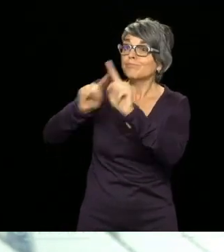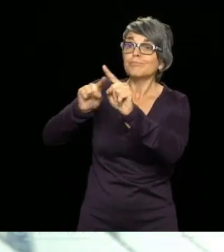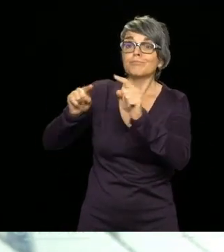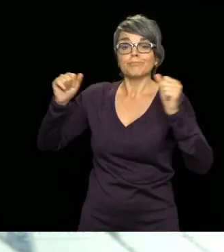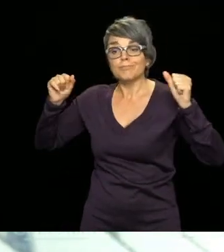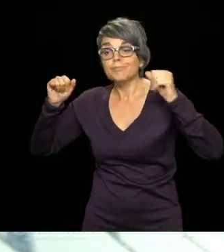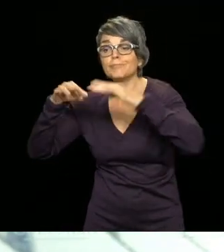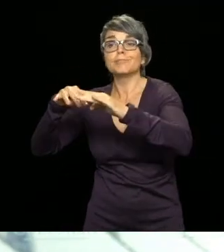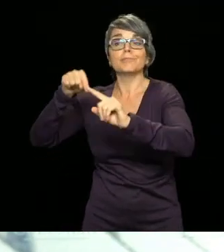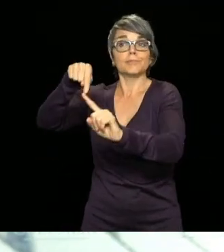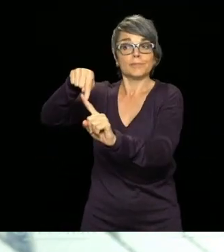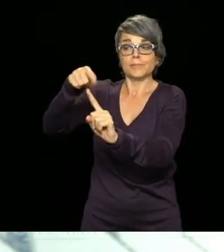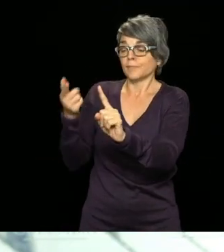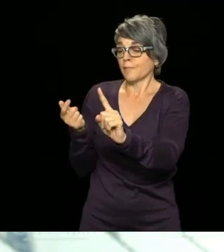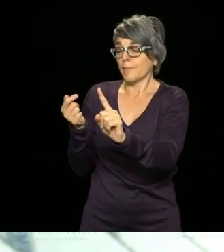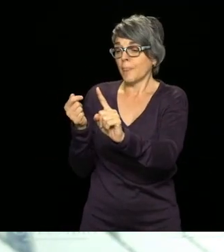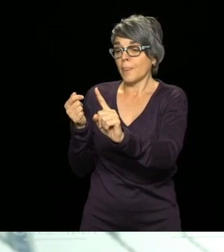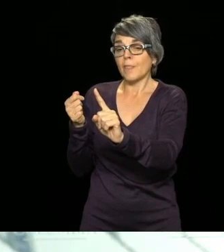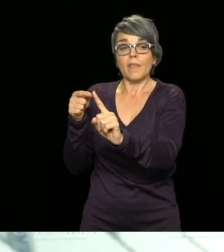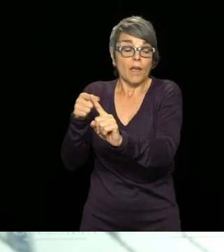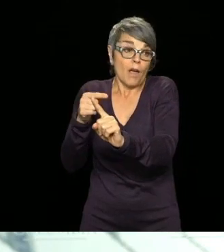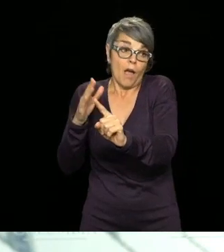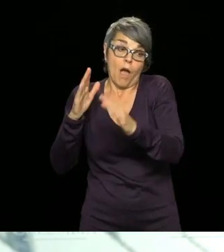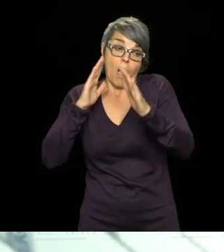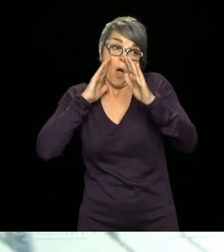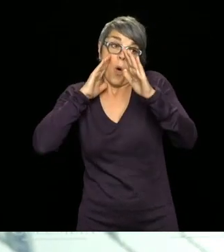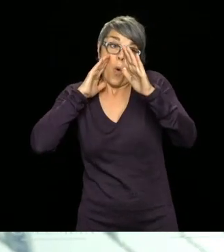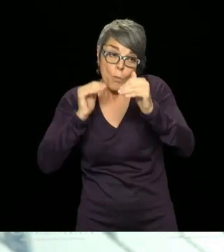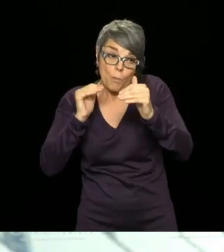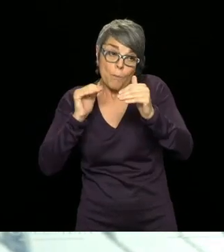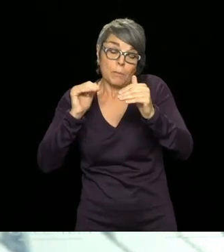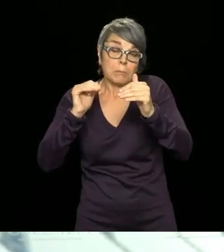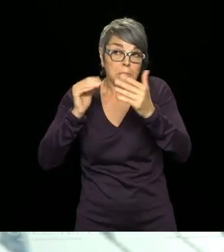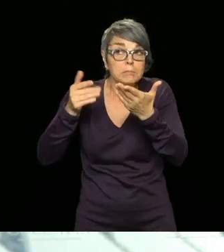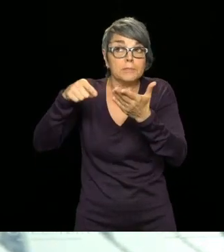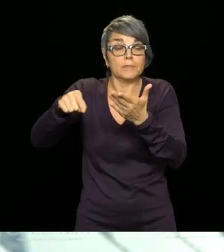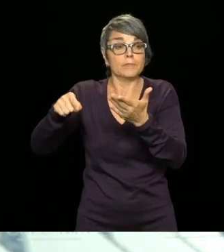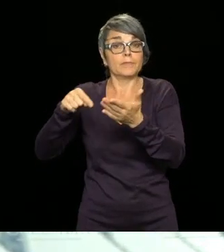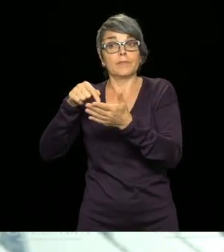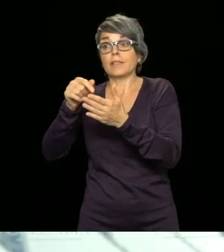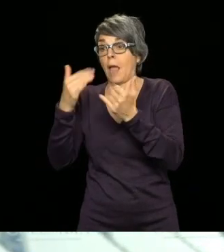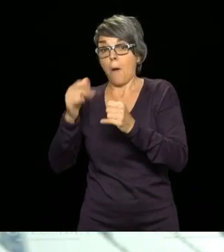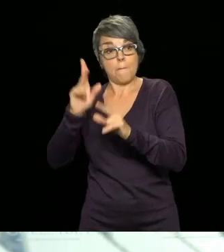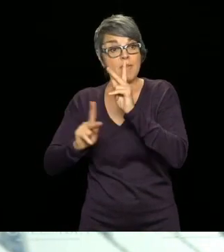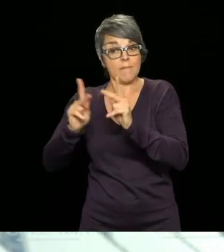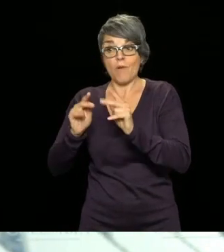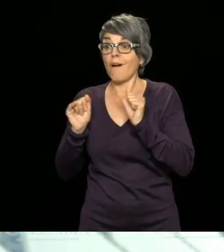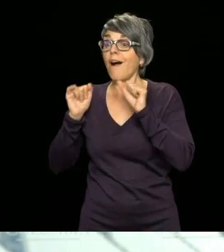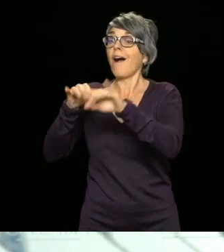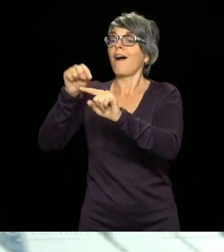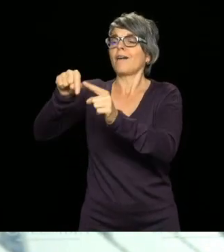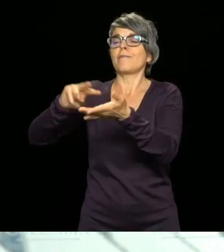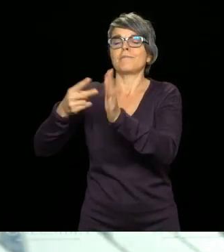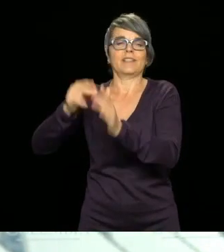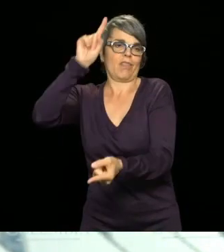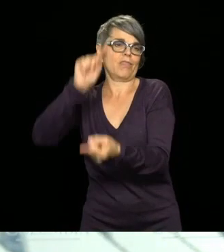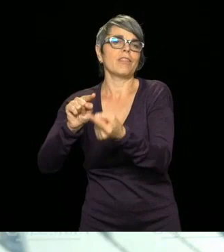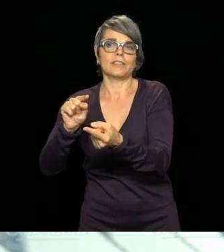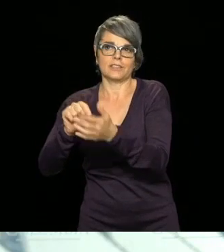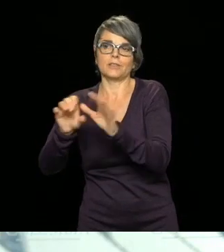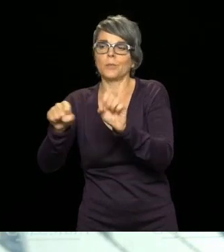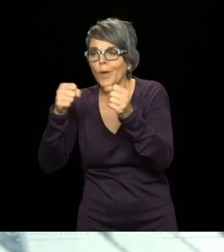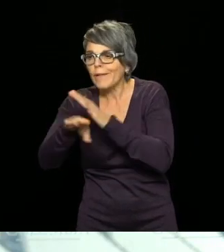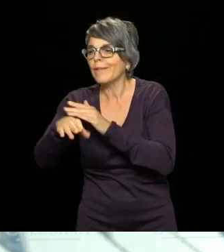that I would hope and expect that we would see a decrease in that kind of crime that we saw a